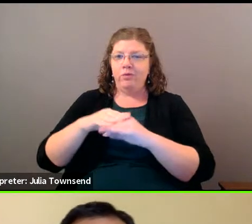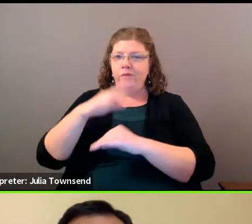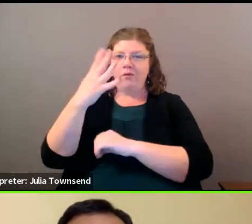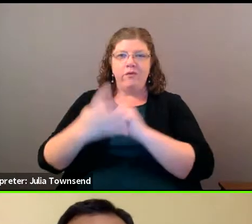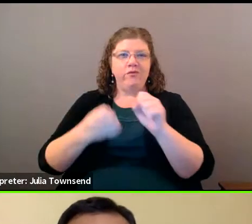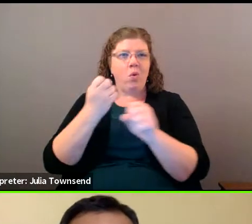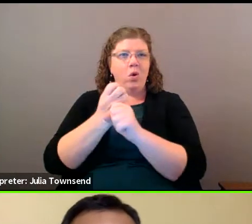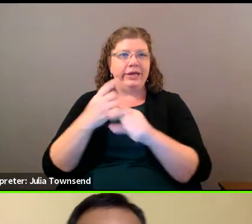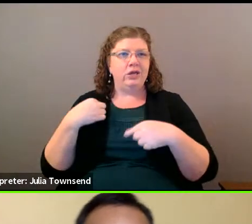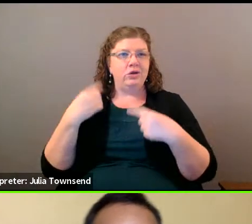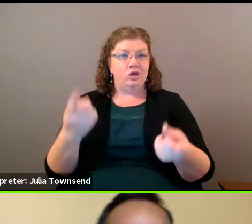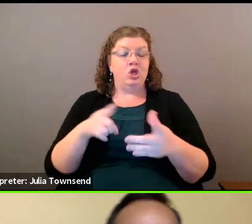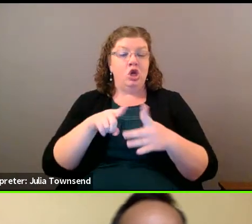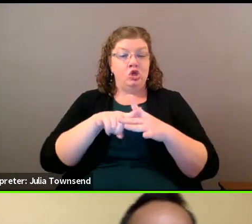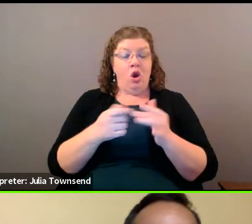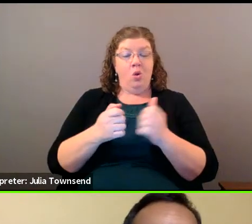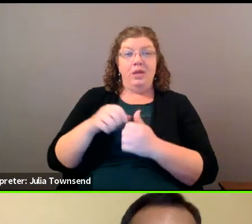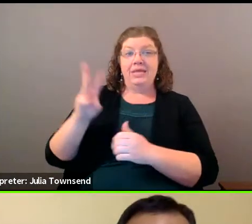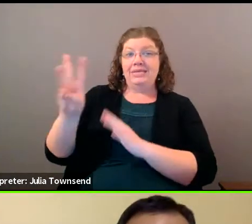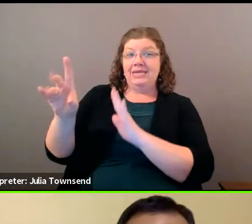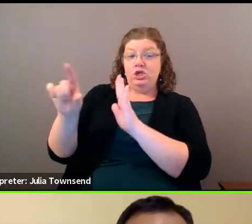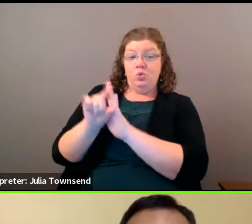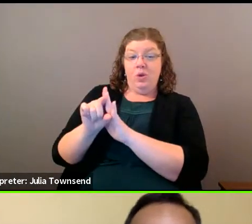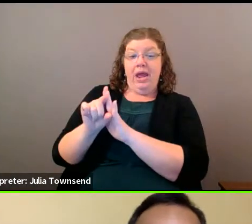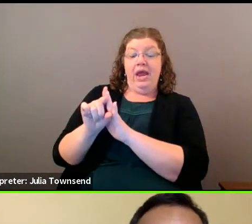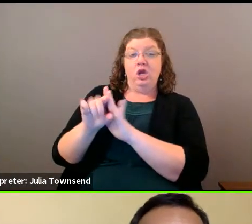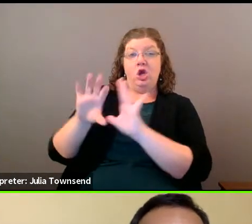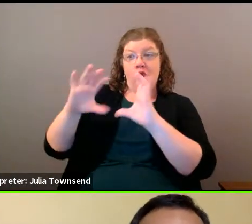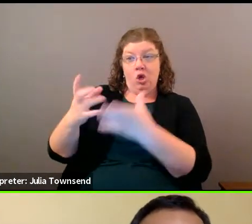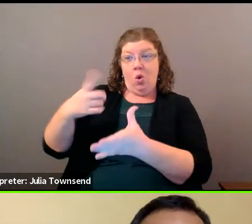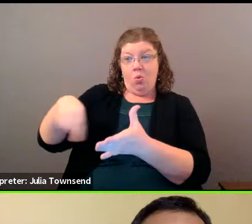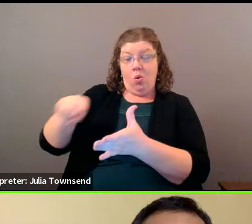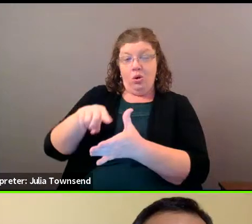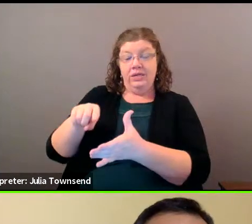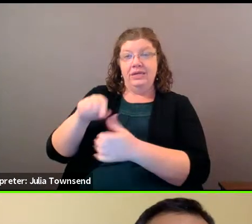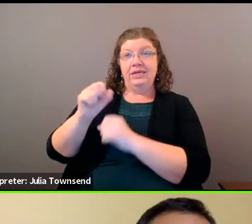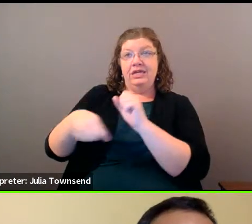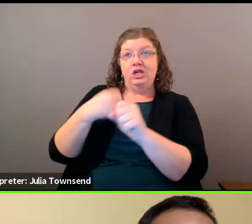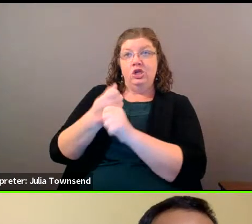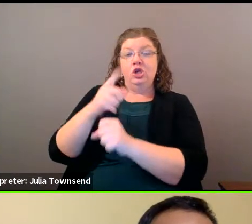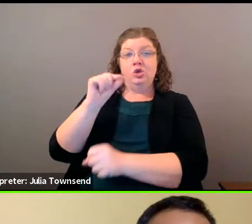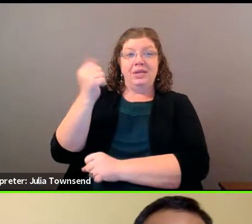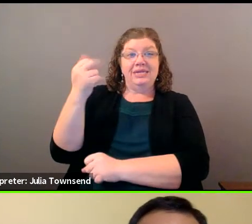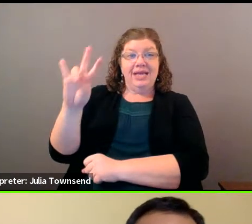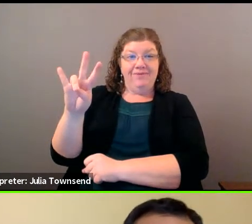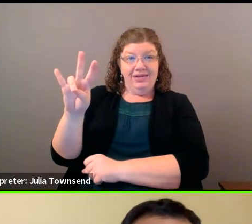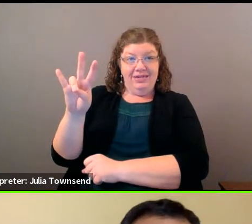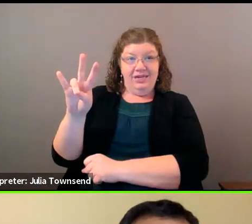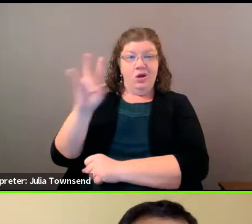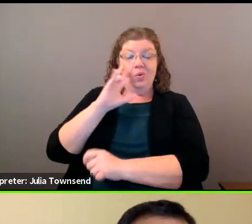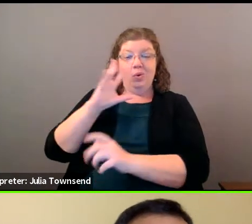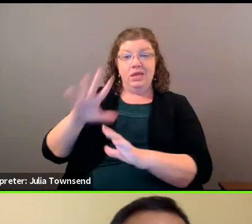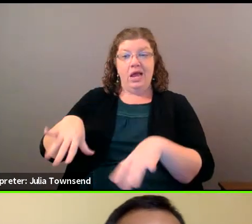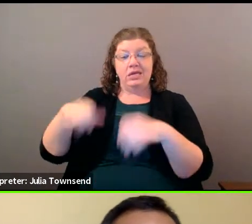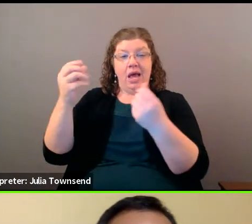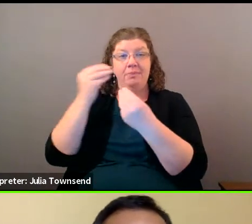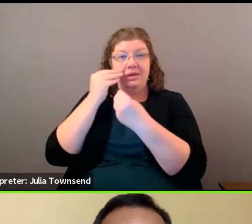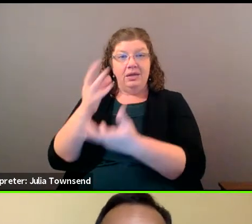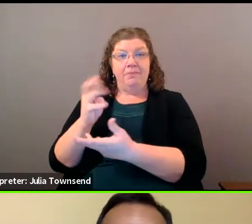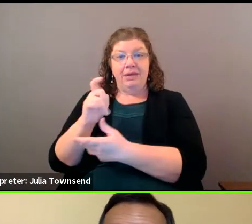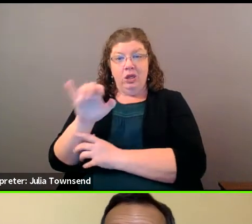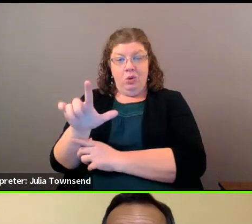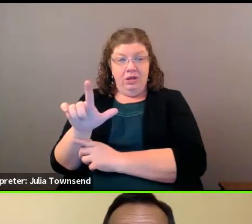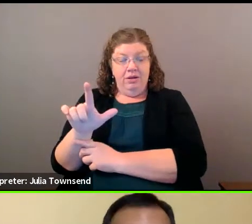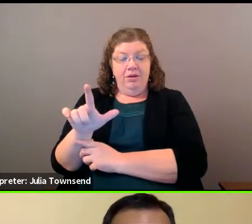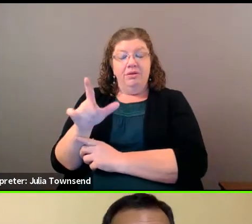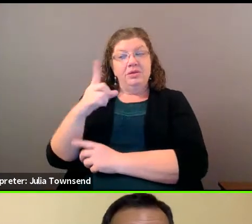And it did start with our 6th grade cohort in 2017 with adopted materials that